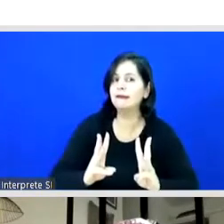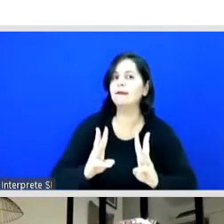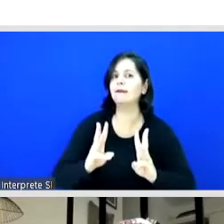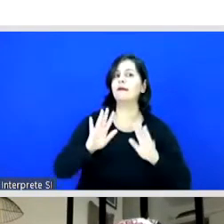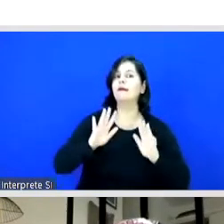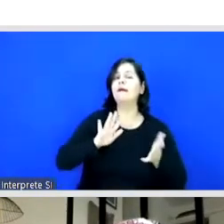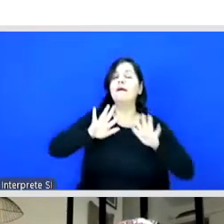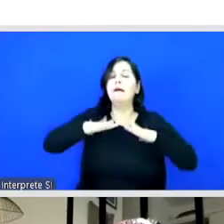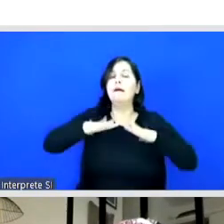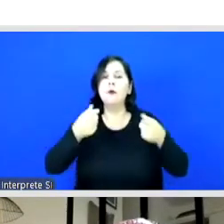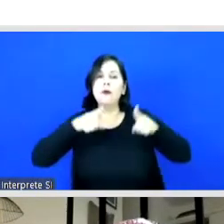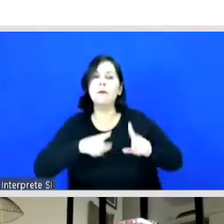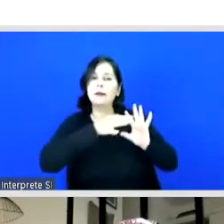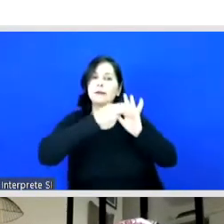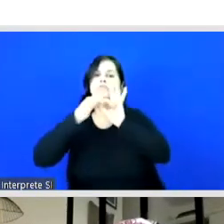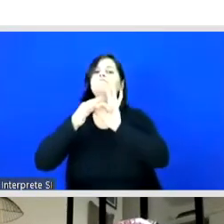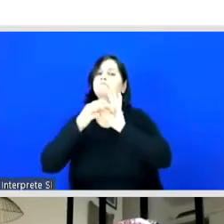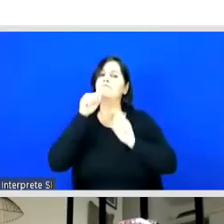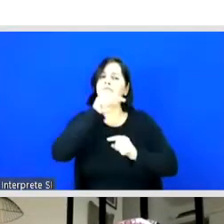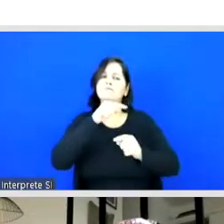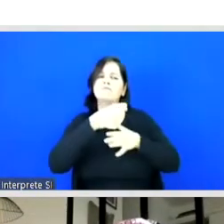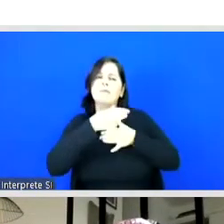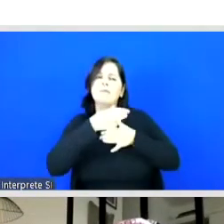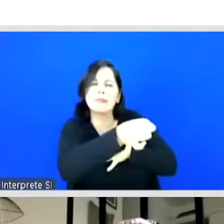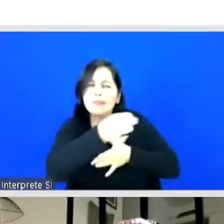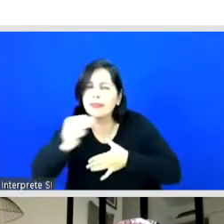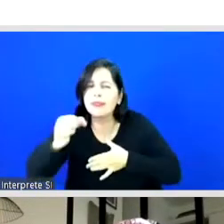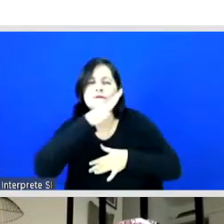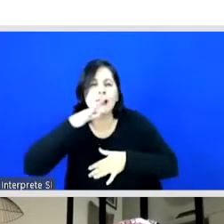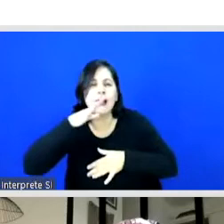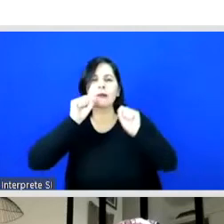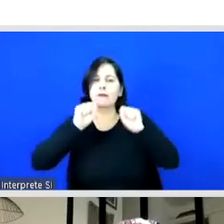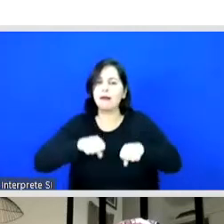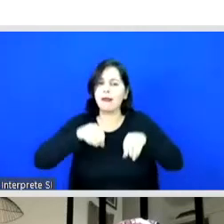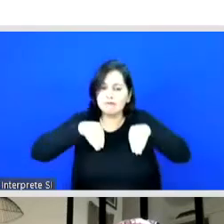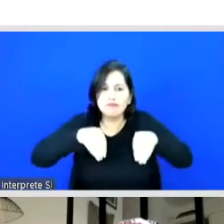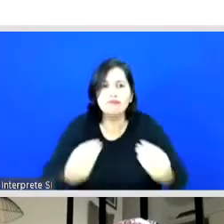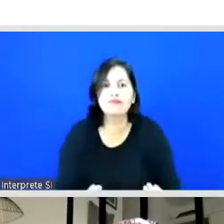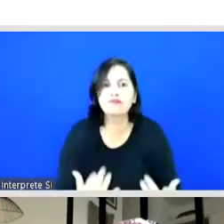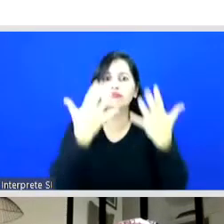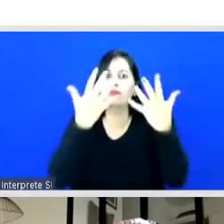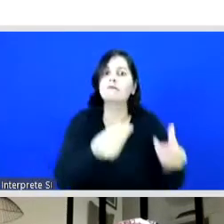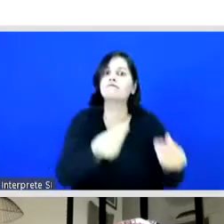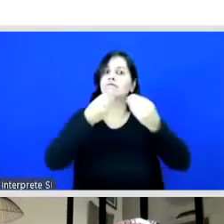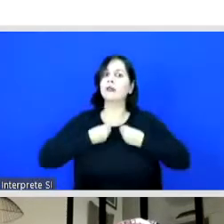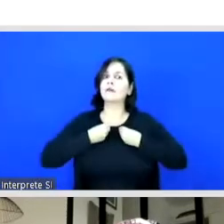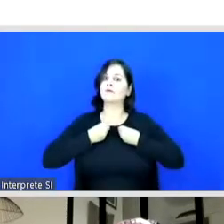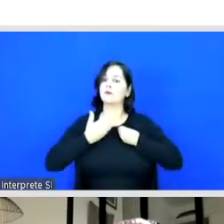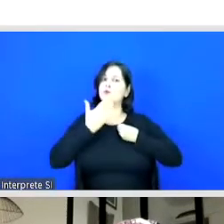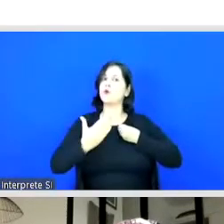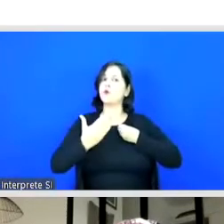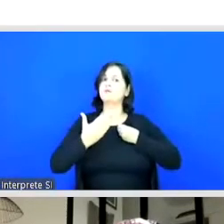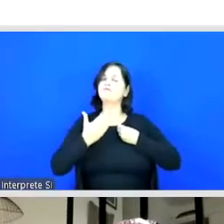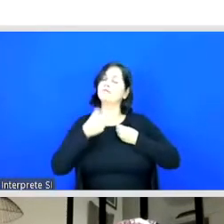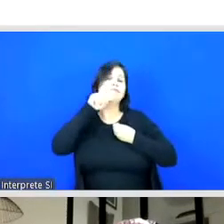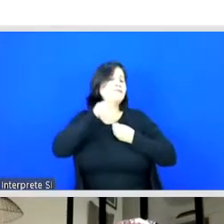of life? These are issues that we need to discuss a lot and make sure that at least they can understand. Let's look also at the ways their lands